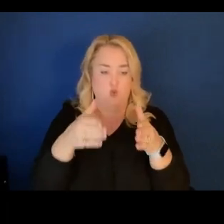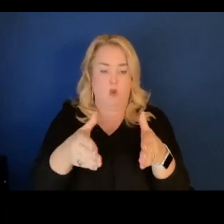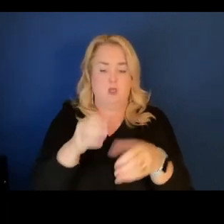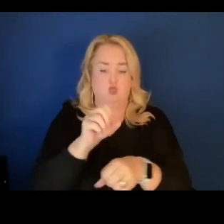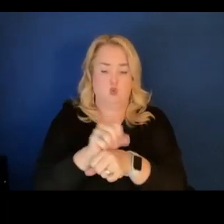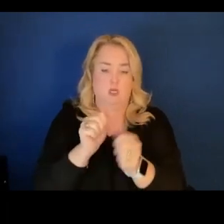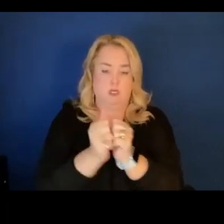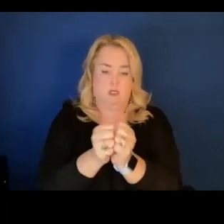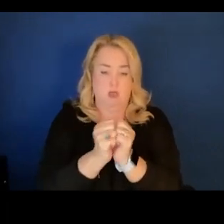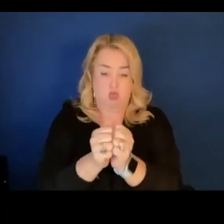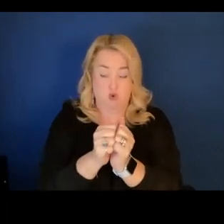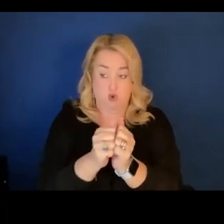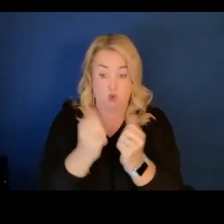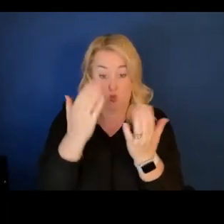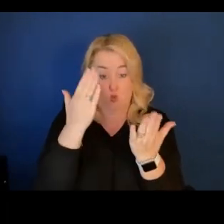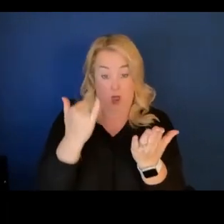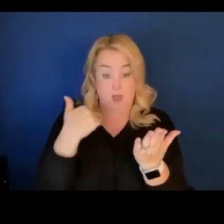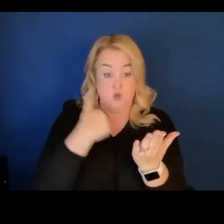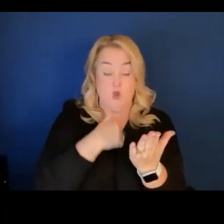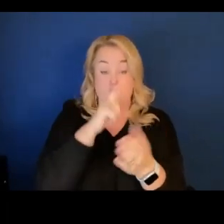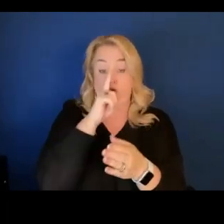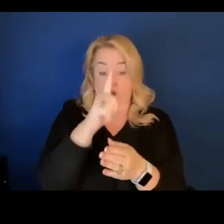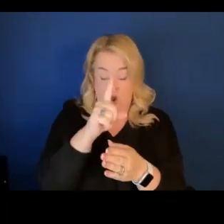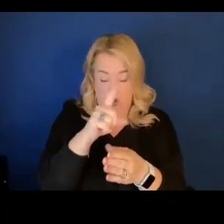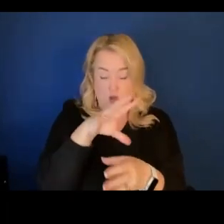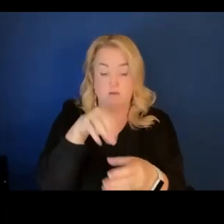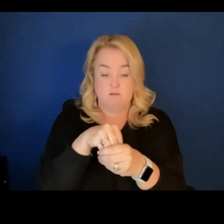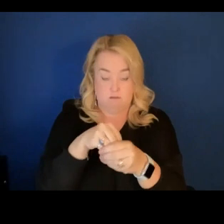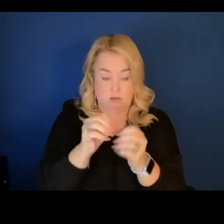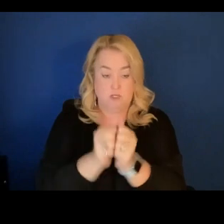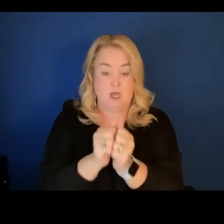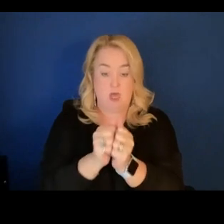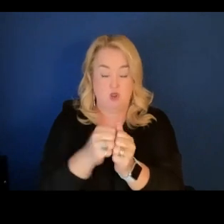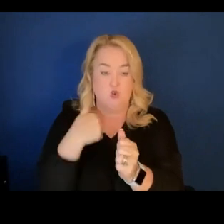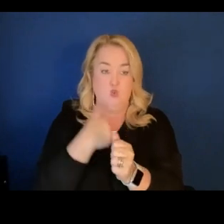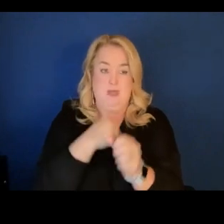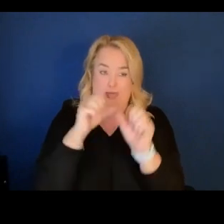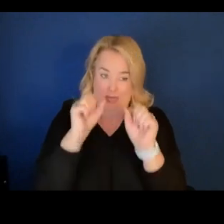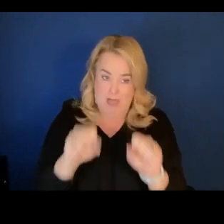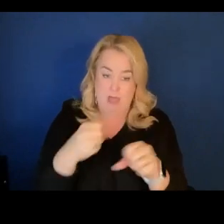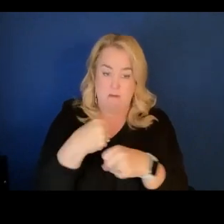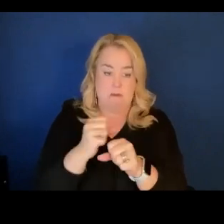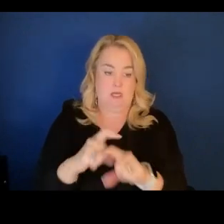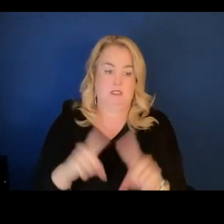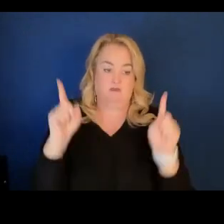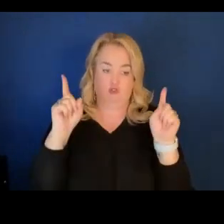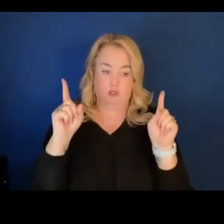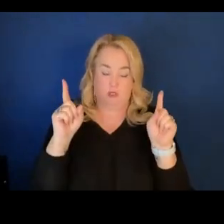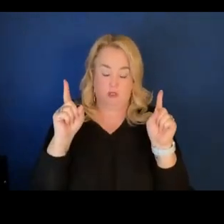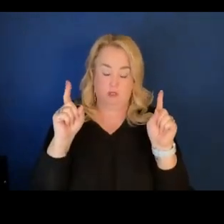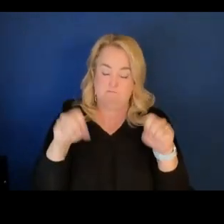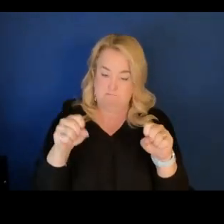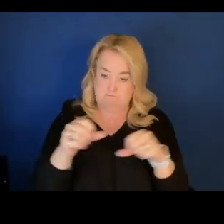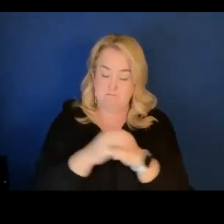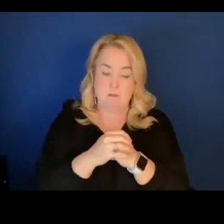together, because we are all in this together and we can really make a difference by our